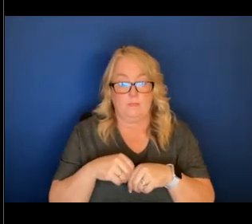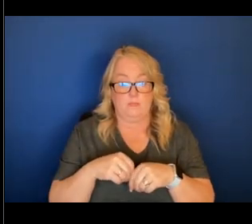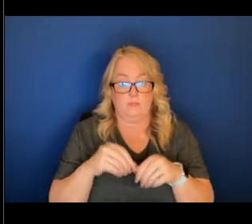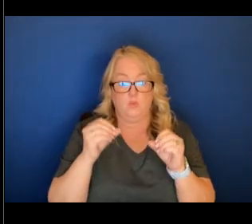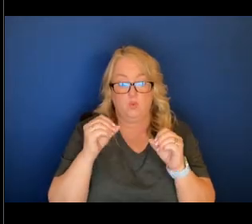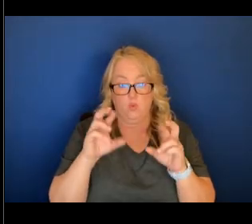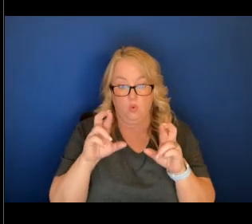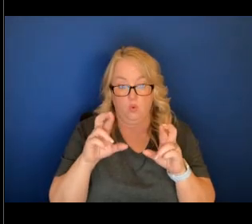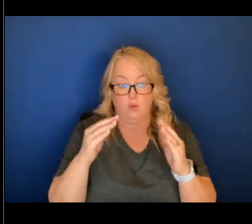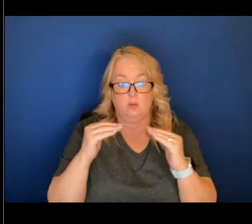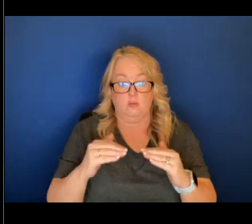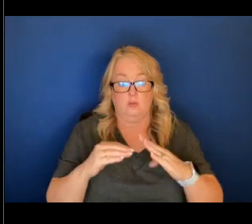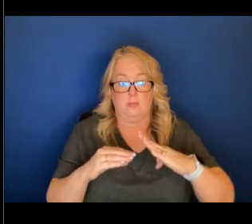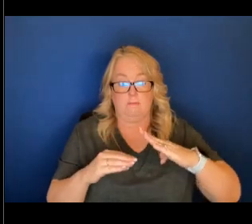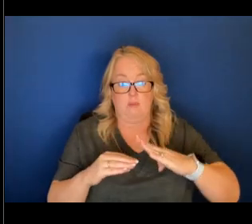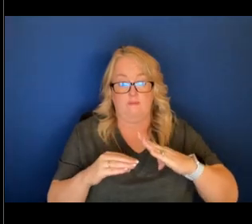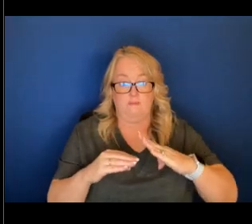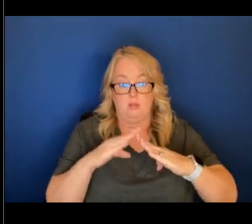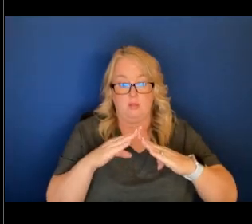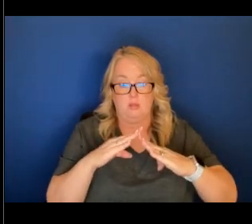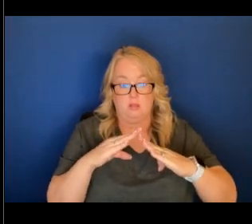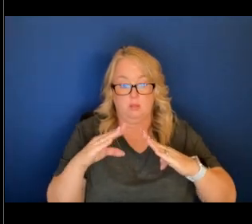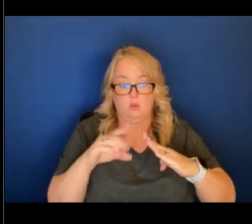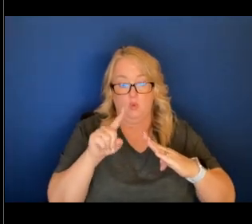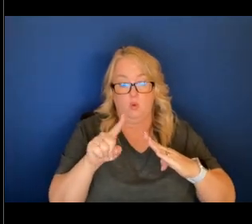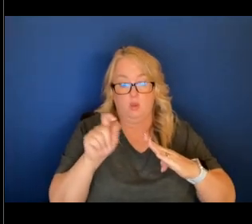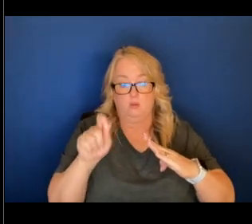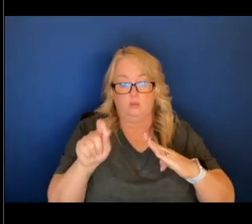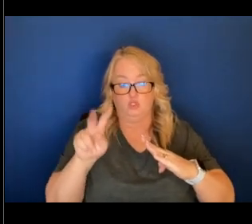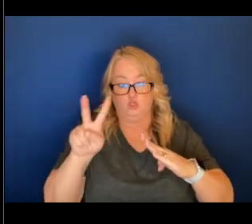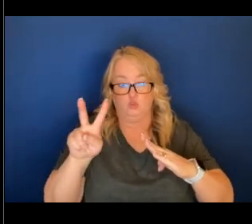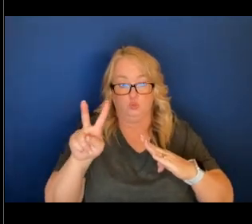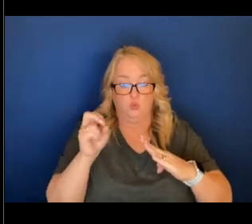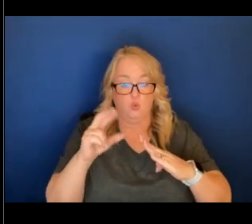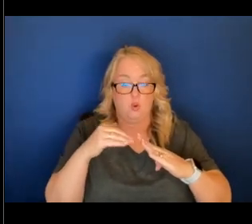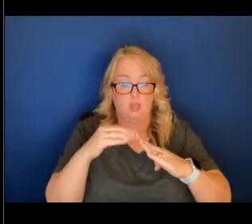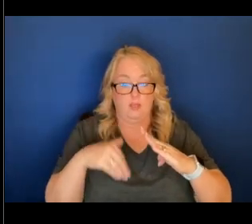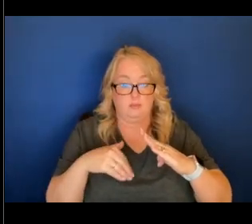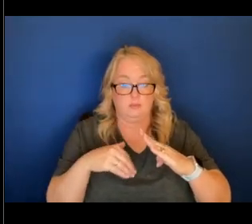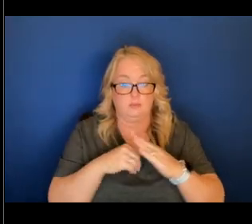2, be beveled at 1 to 2 or less.